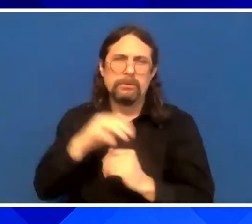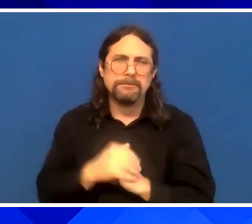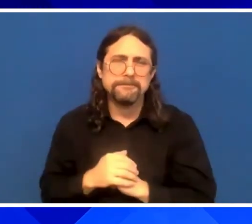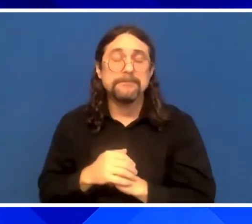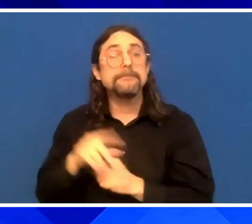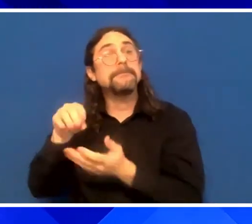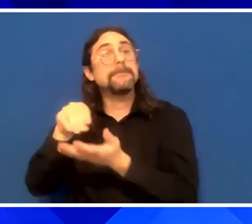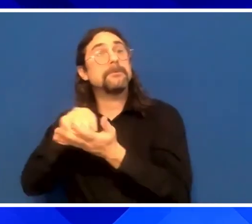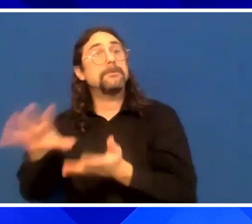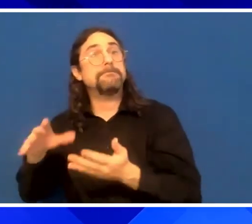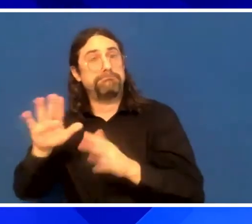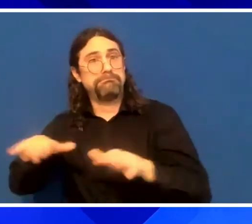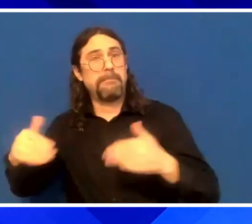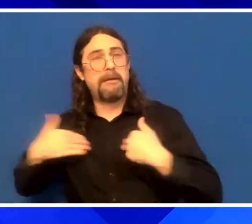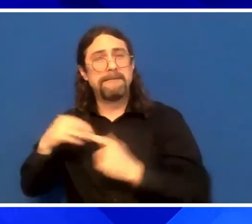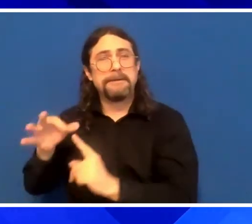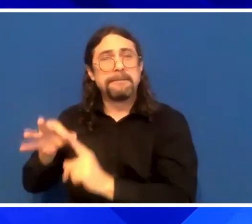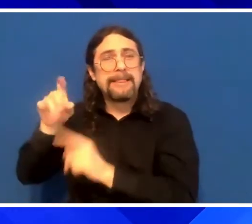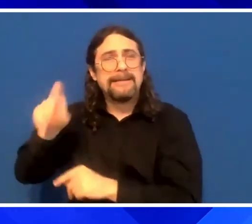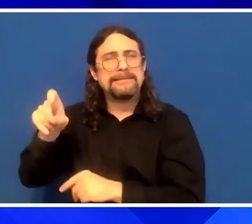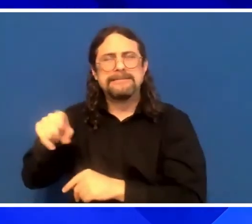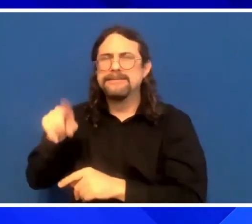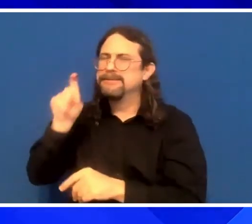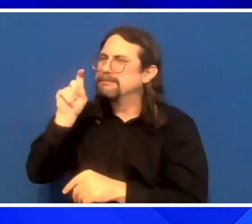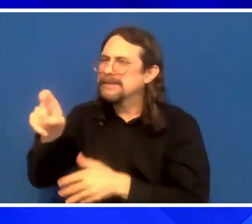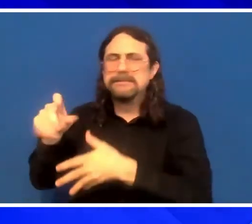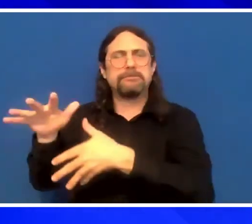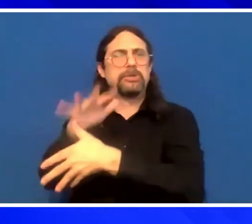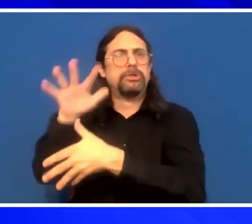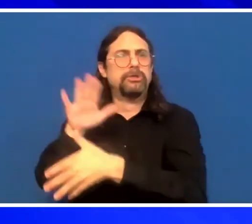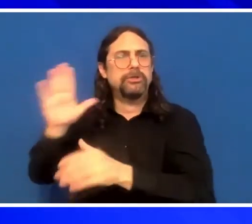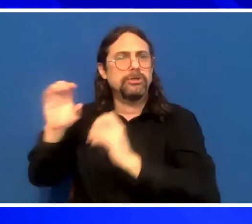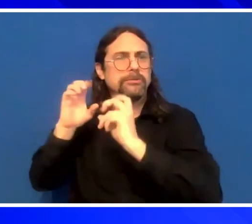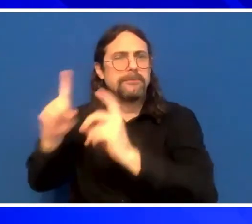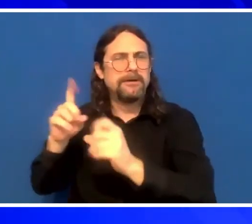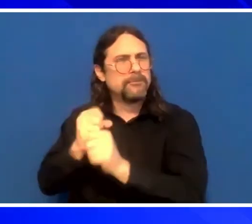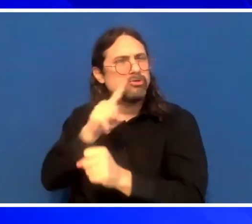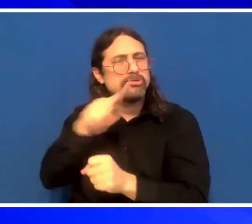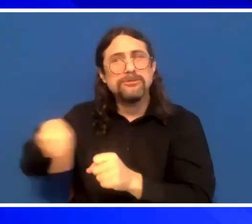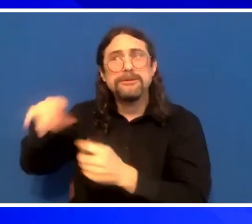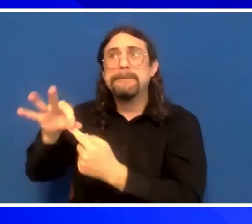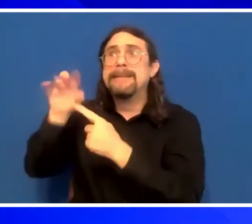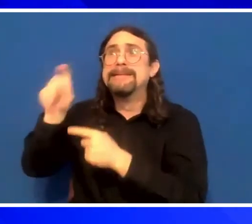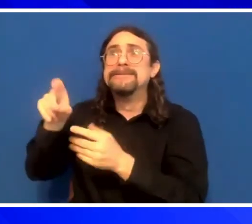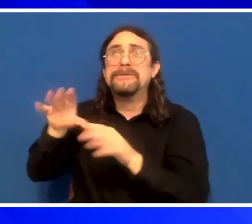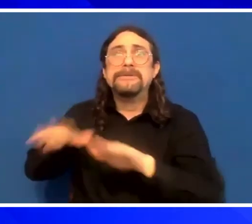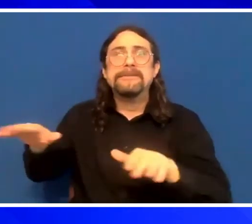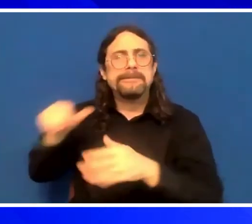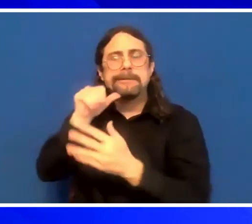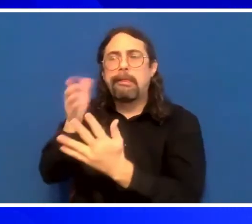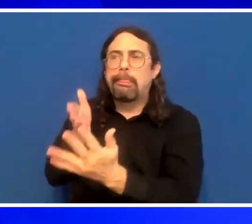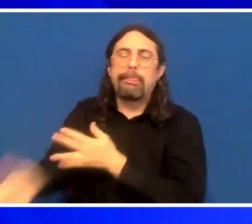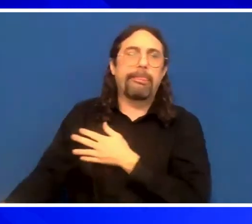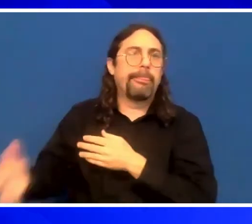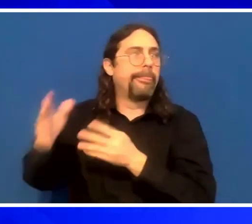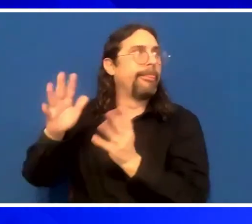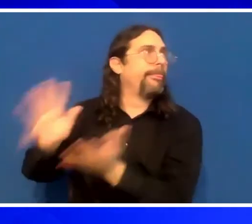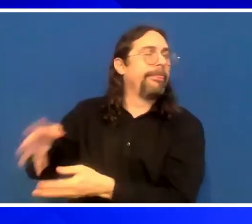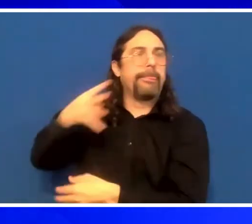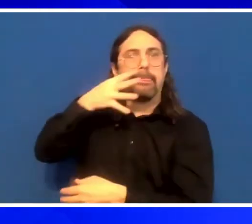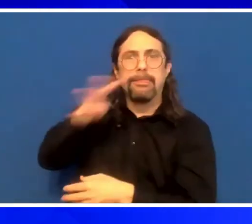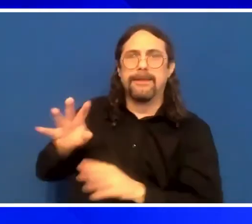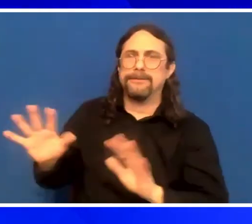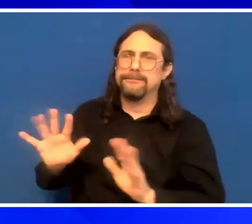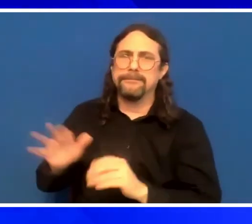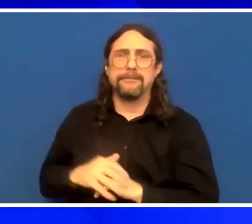done. Let's make sure it gets done. You can find my entire policy and platform on badrunkhan.com. Thank you.